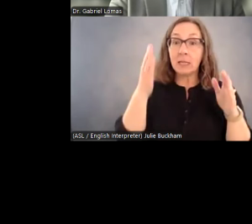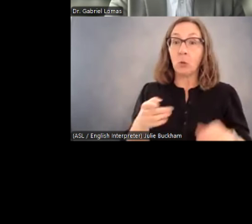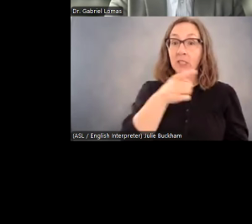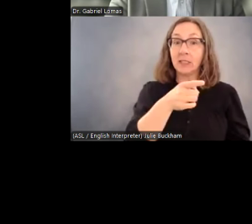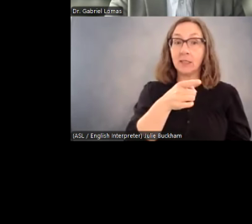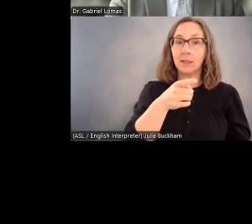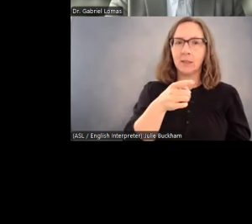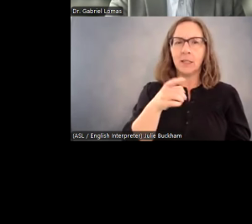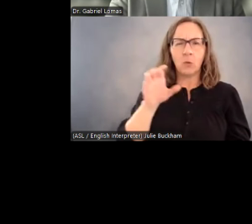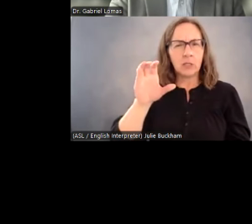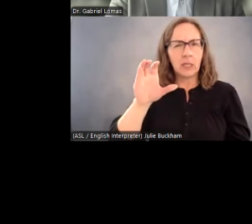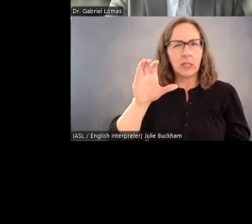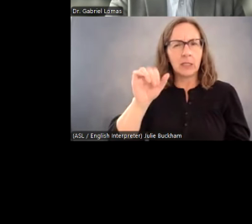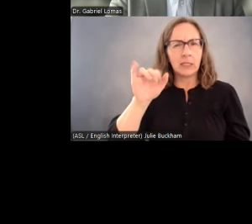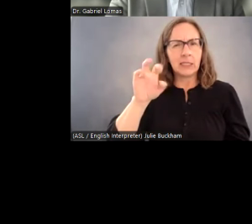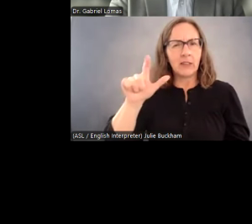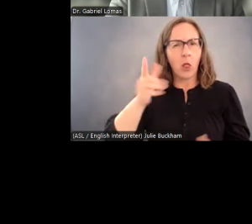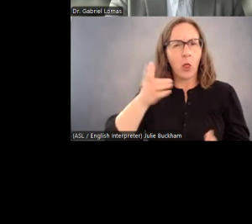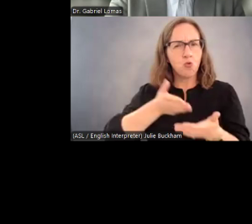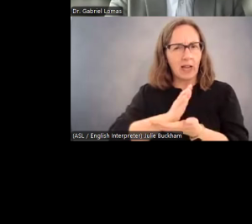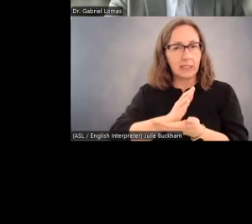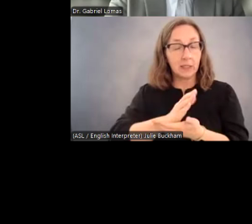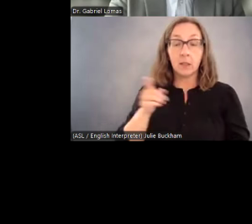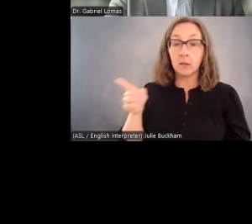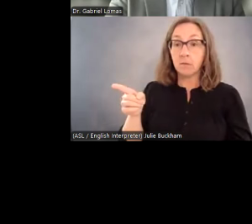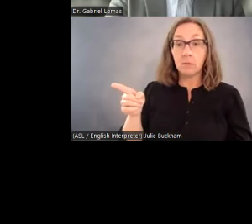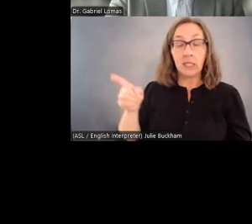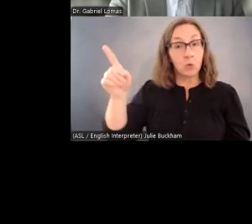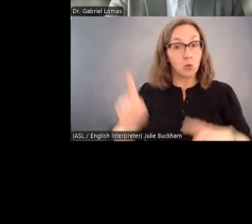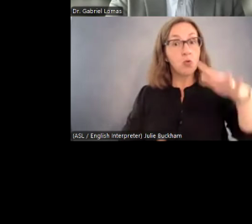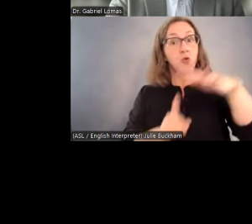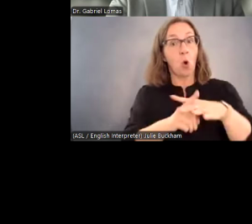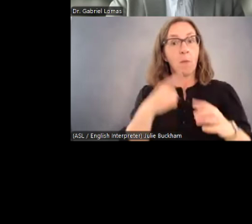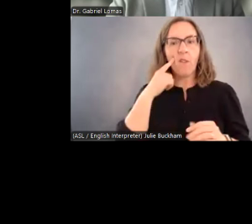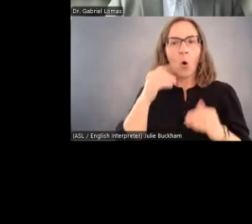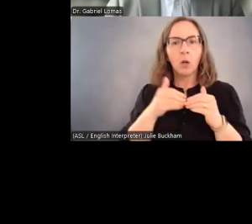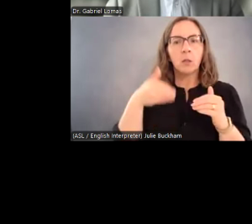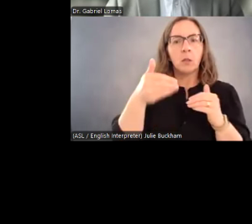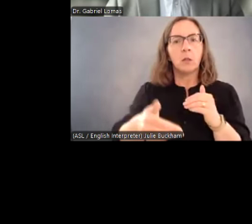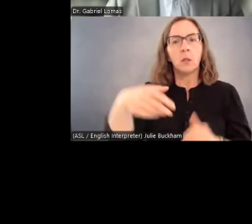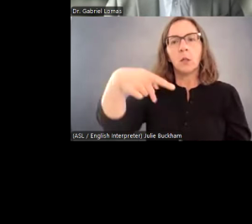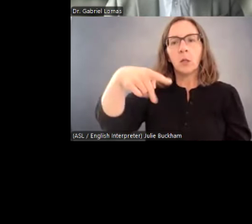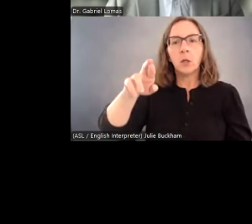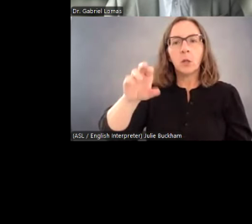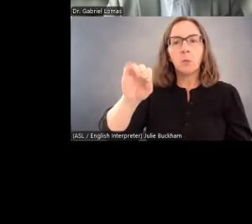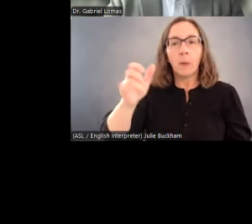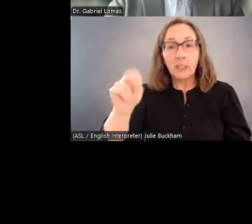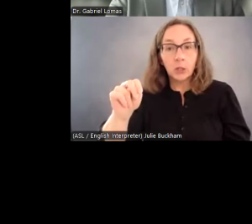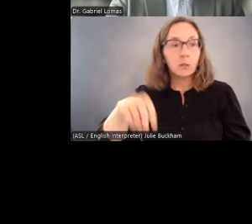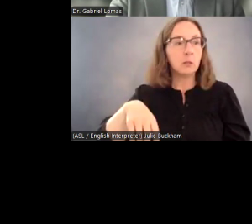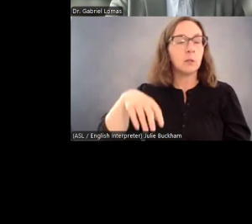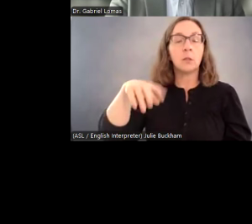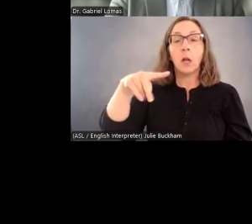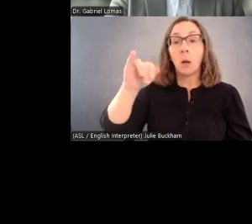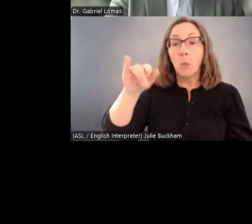a civil rights case, he would show up for his probation or parole appointment with no interpreter.